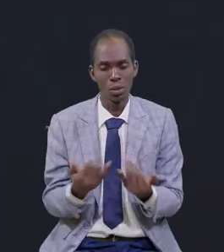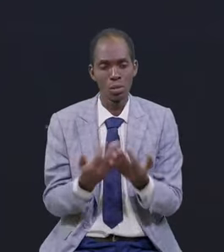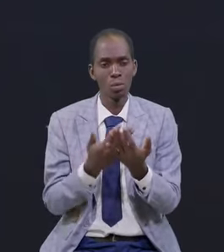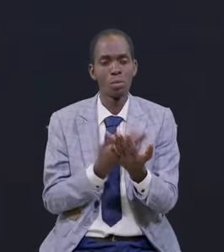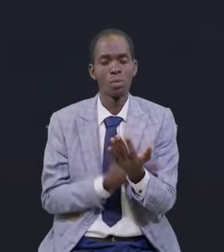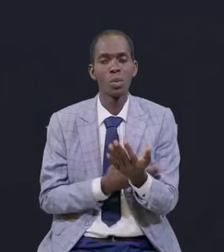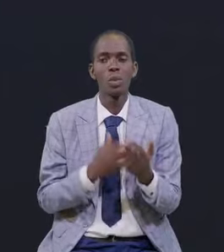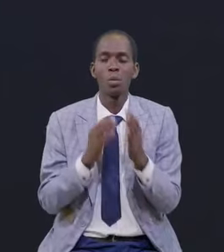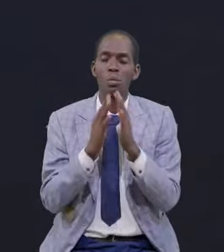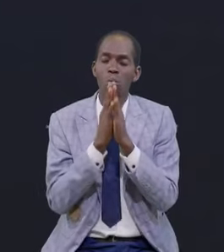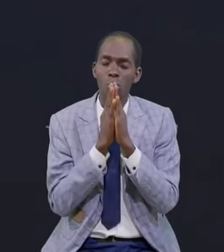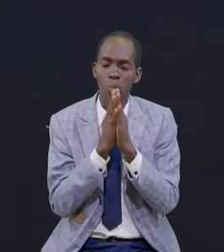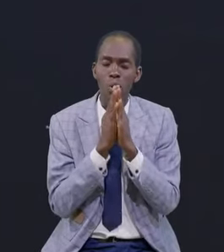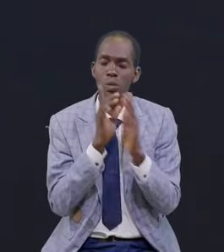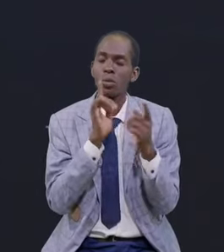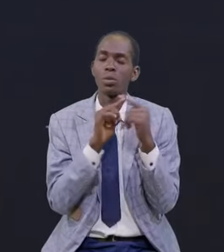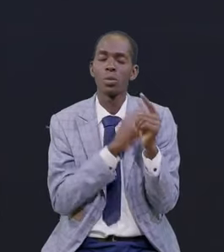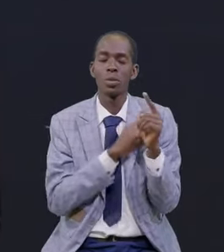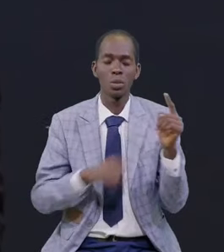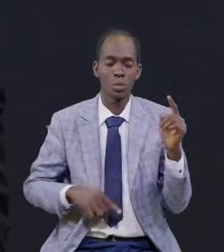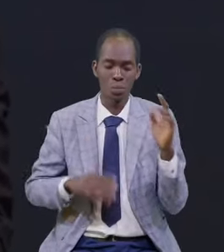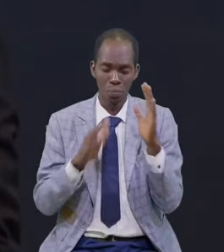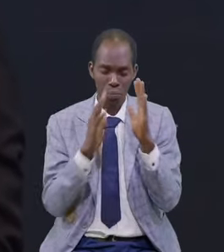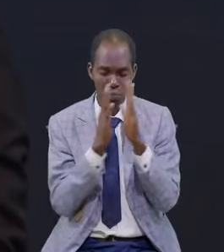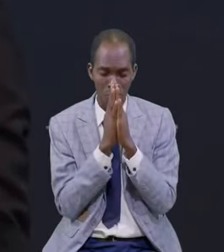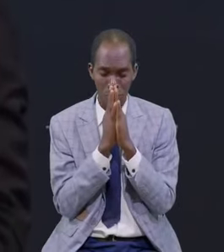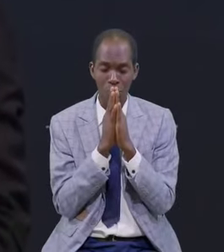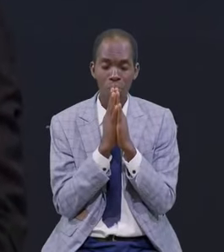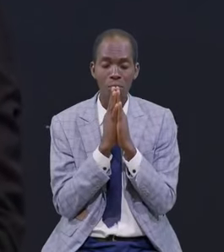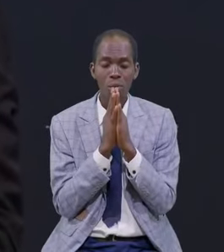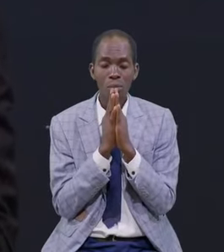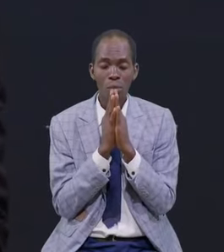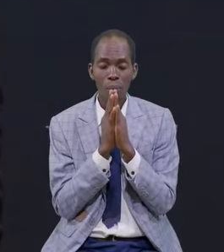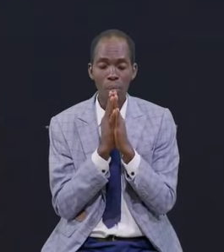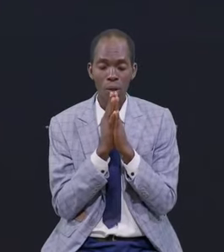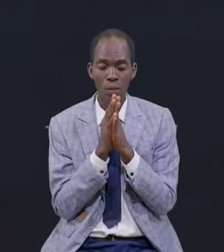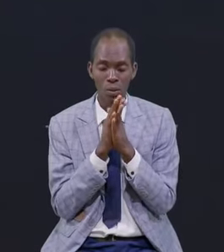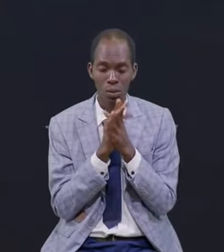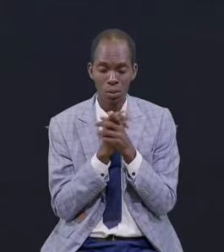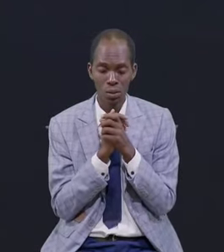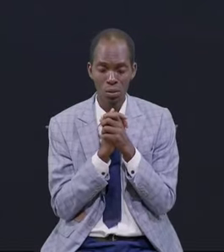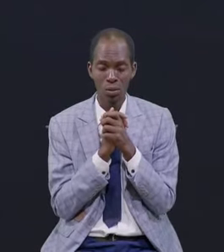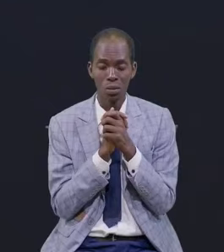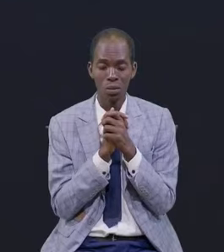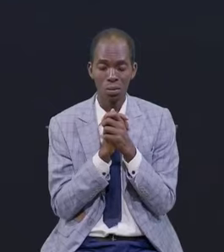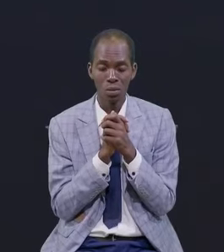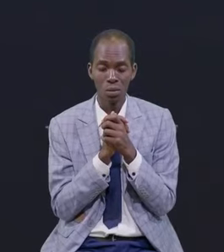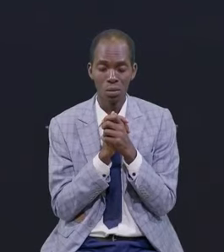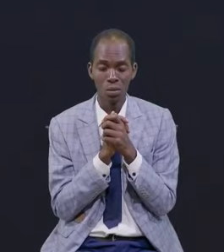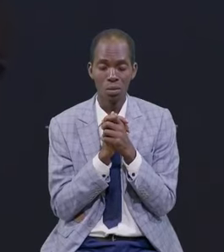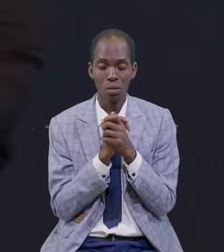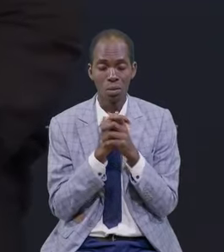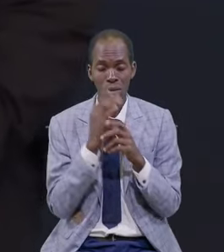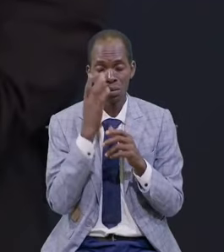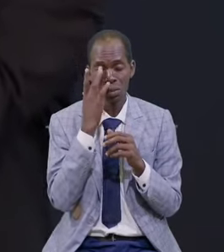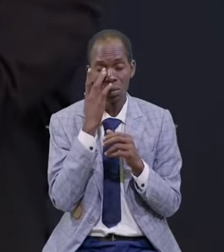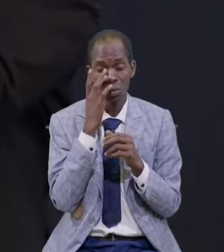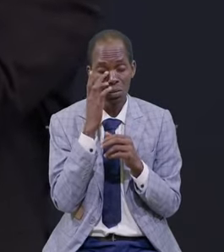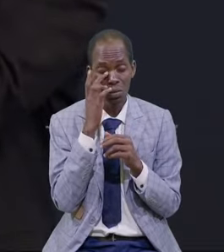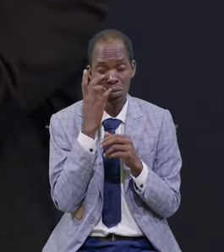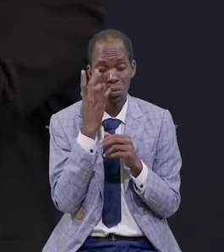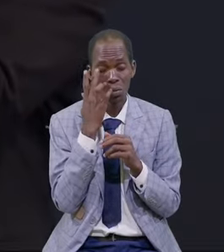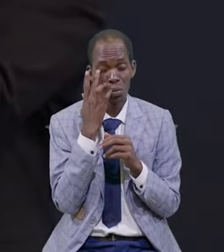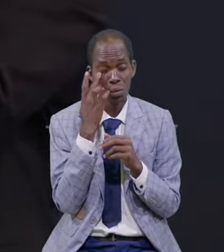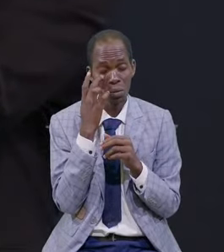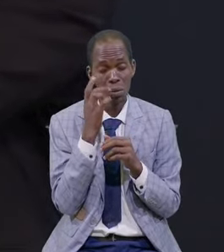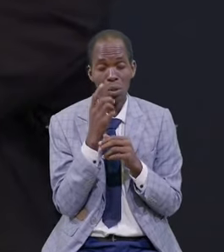hearts unto God God he is a giver of the spirit for strength what can you do without the strength of